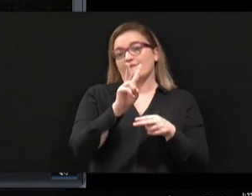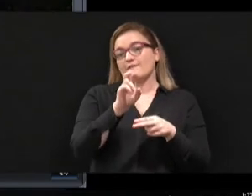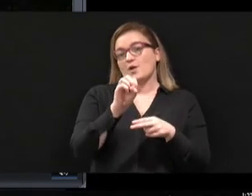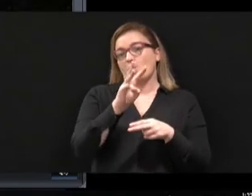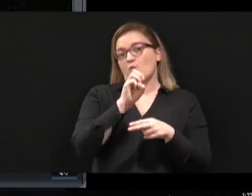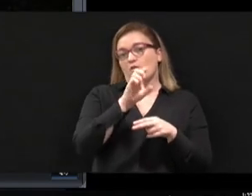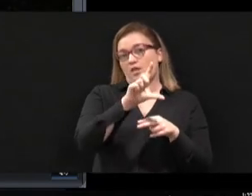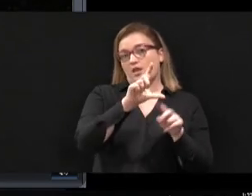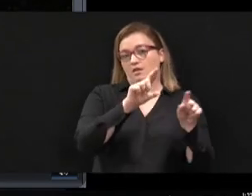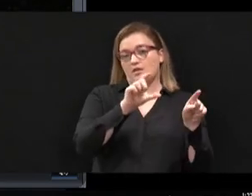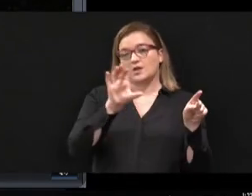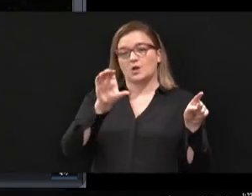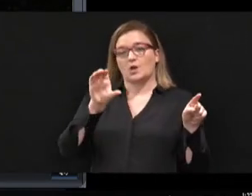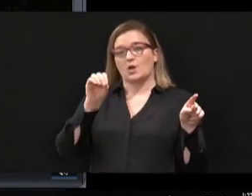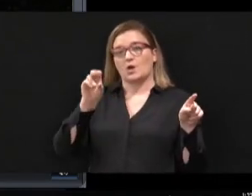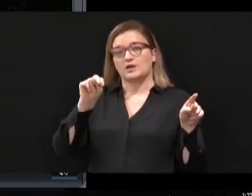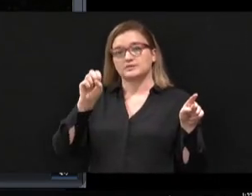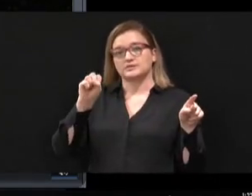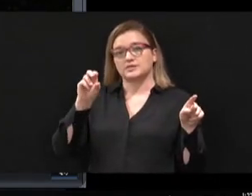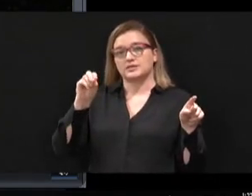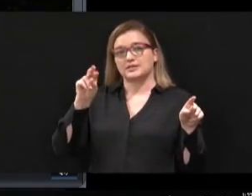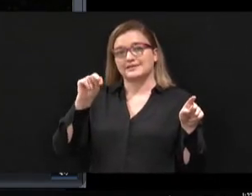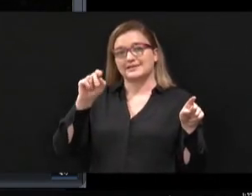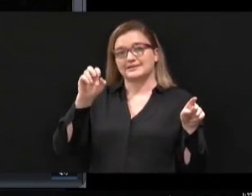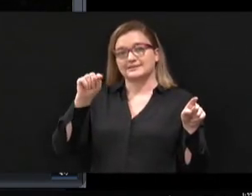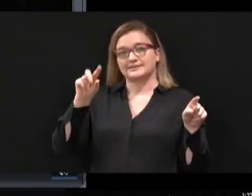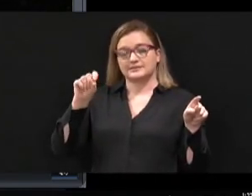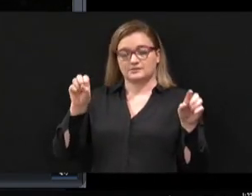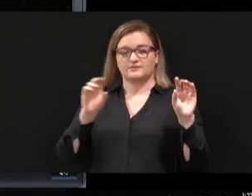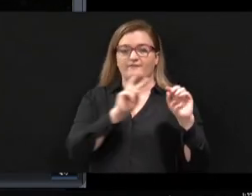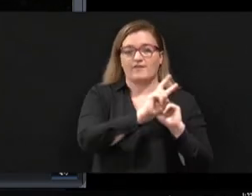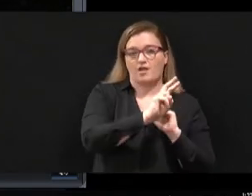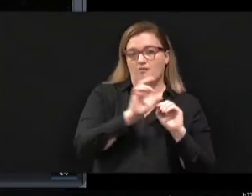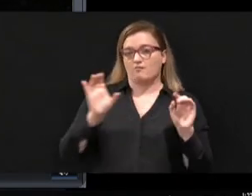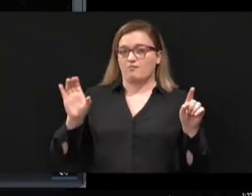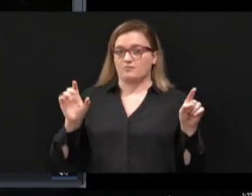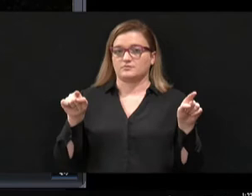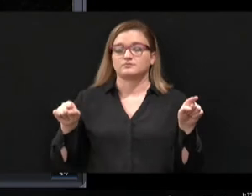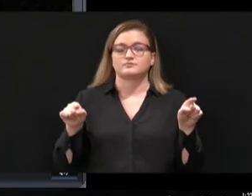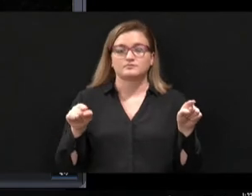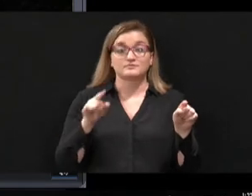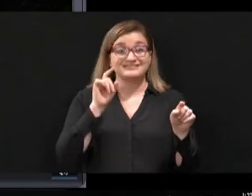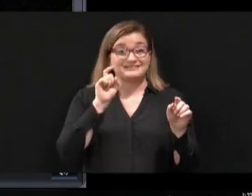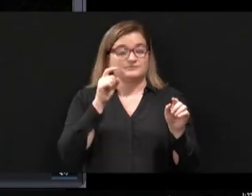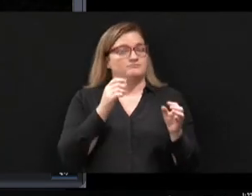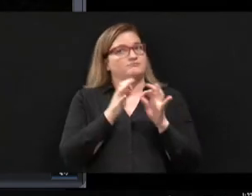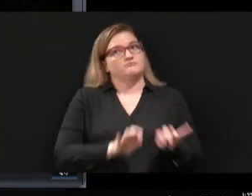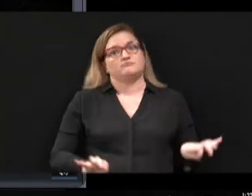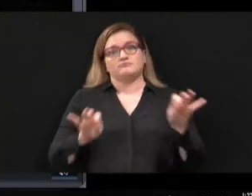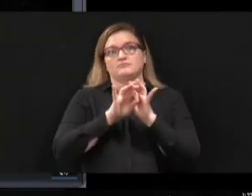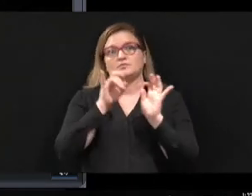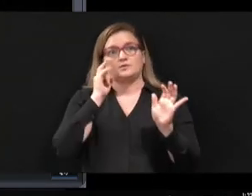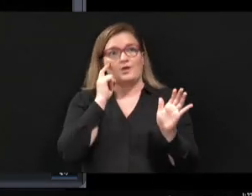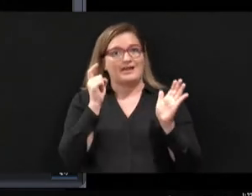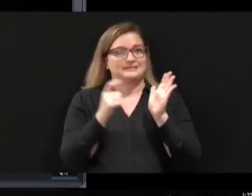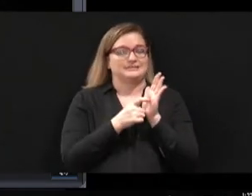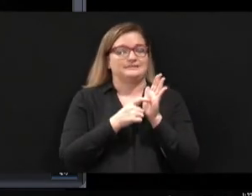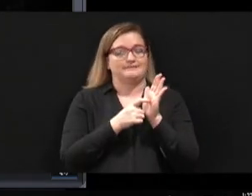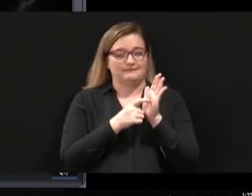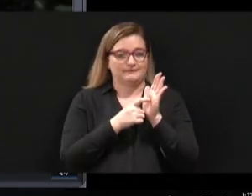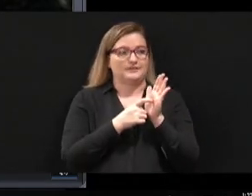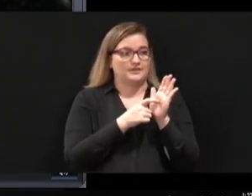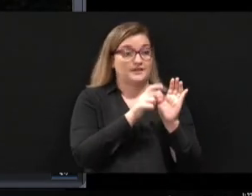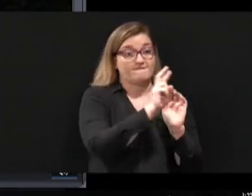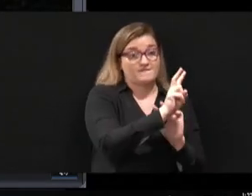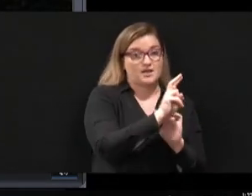important that the students are able to identify the vowels and identify the consonants, because so much of the work that we do